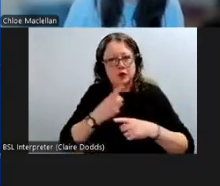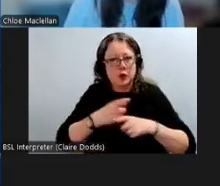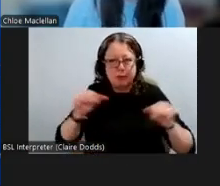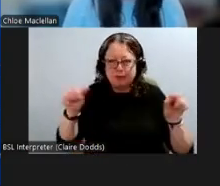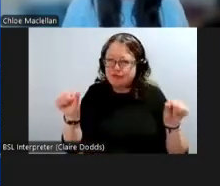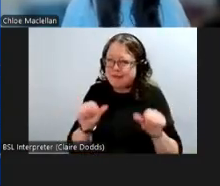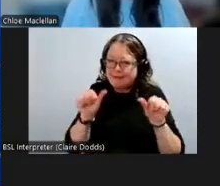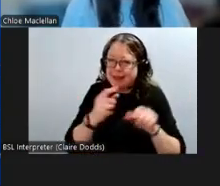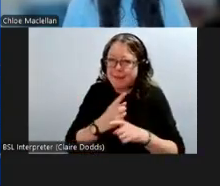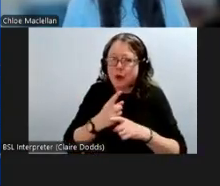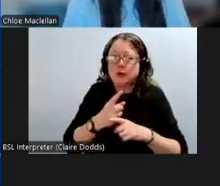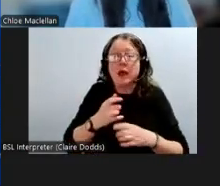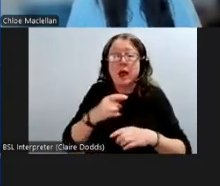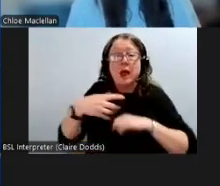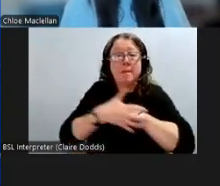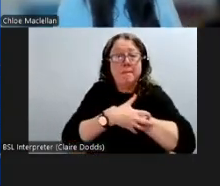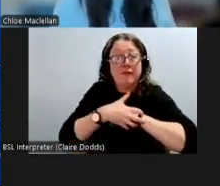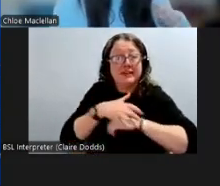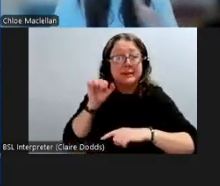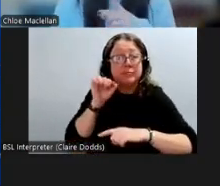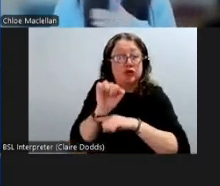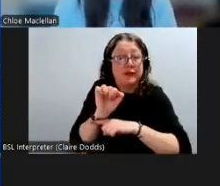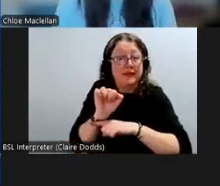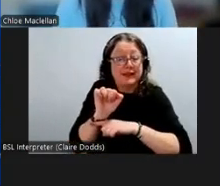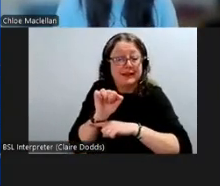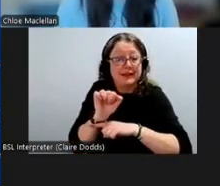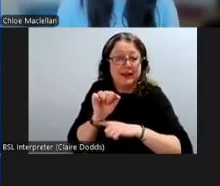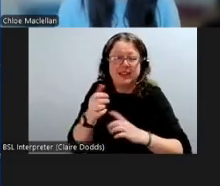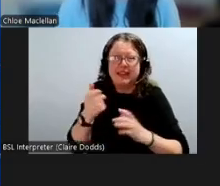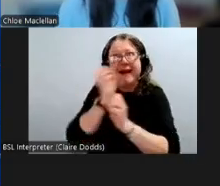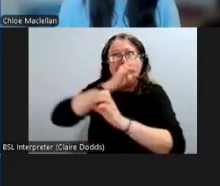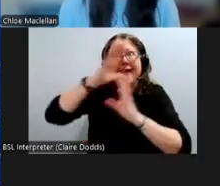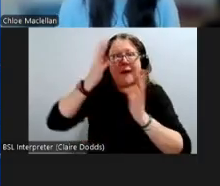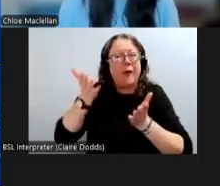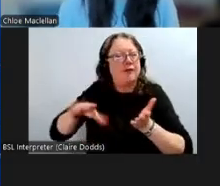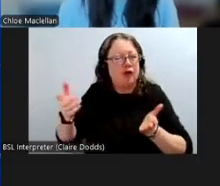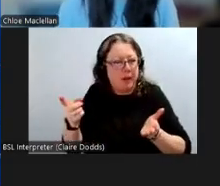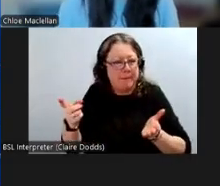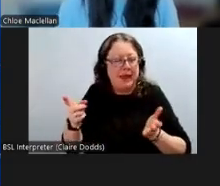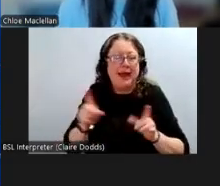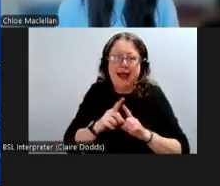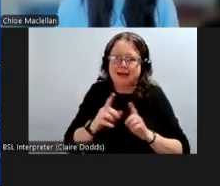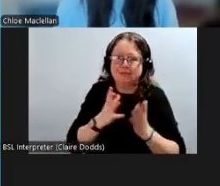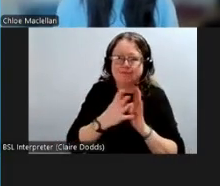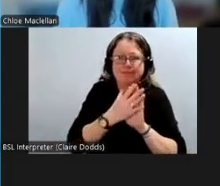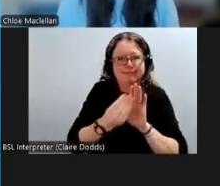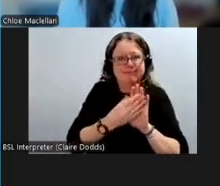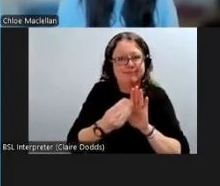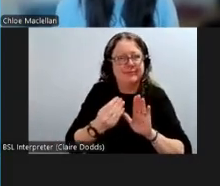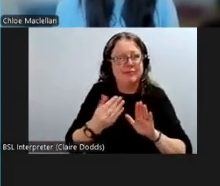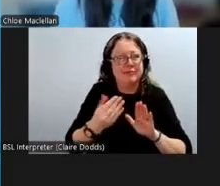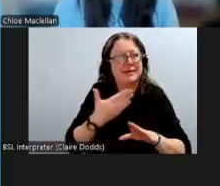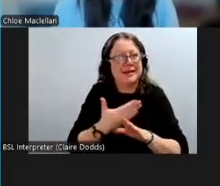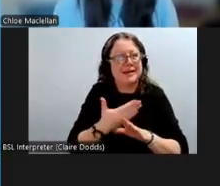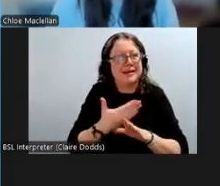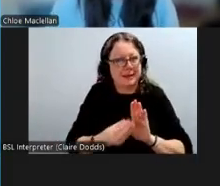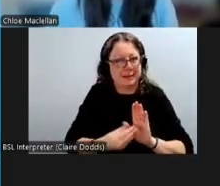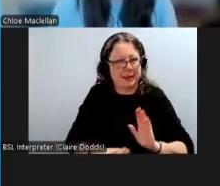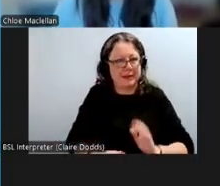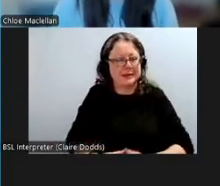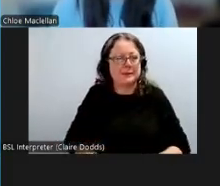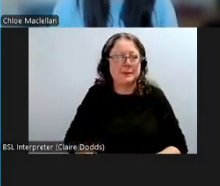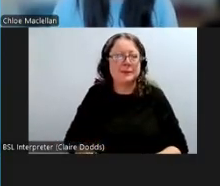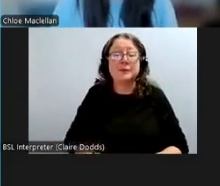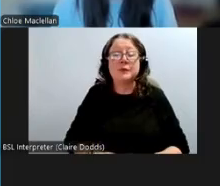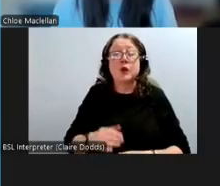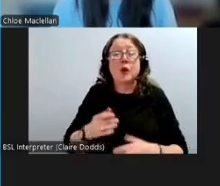what my team do, and some of the kind of practical things that we've seen as part of that. Poverty proofing started